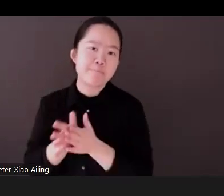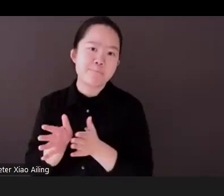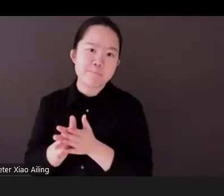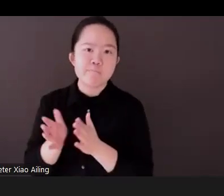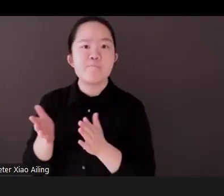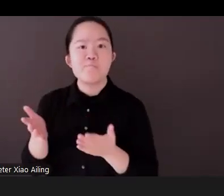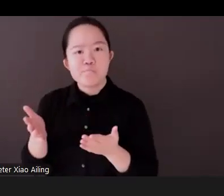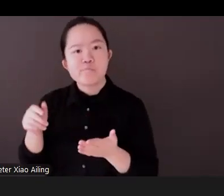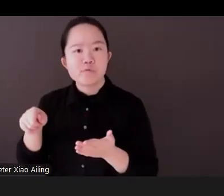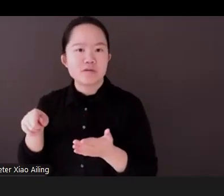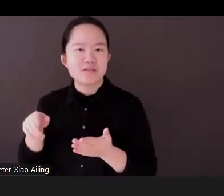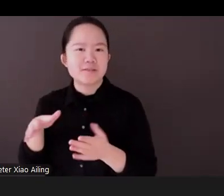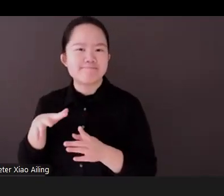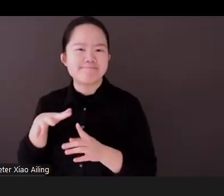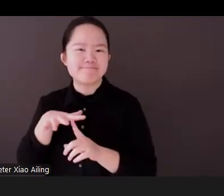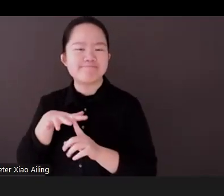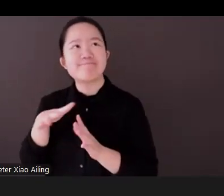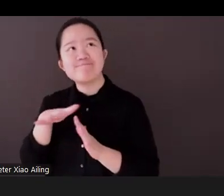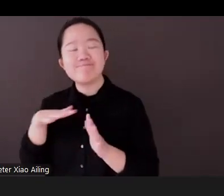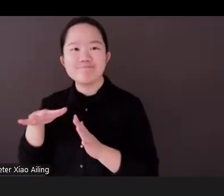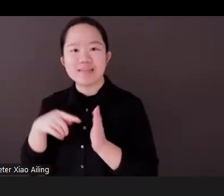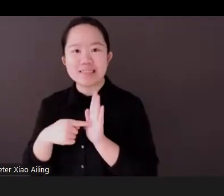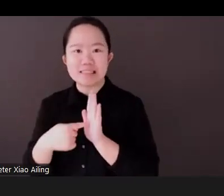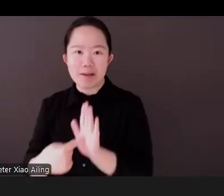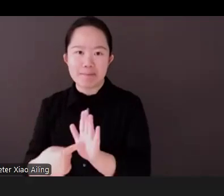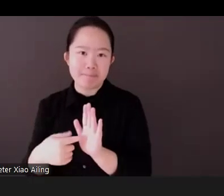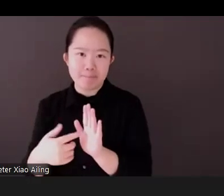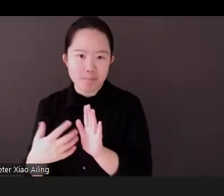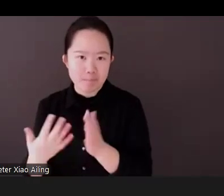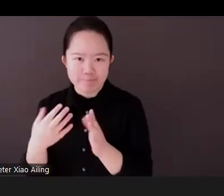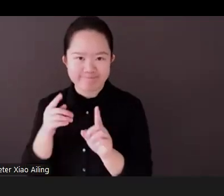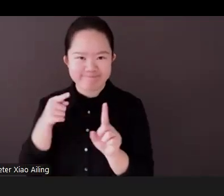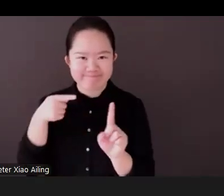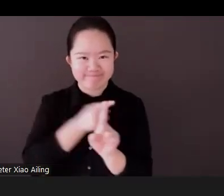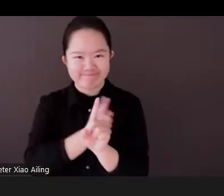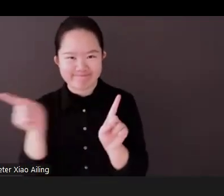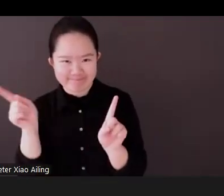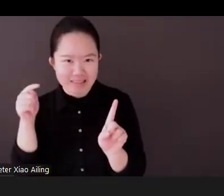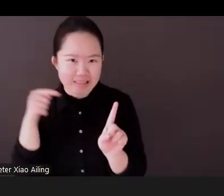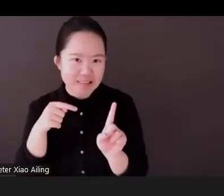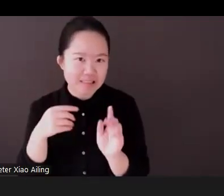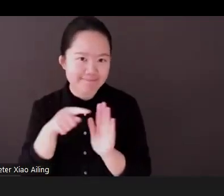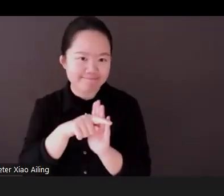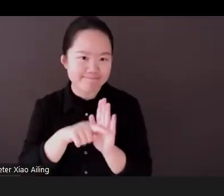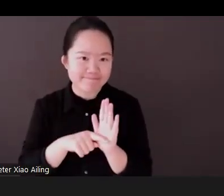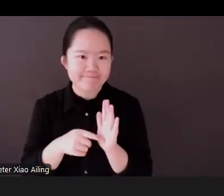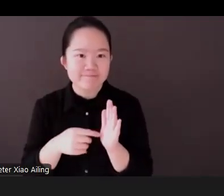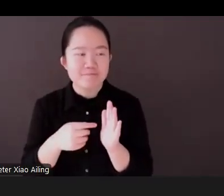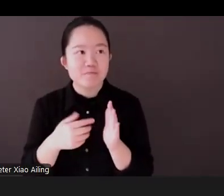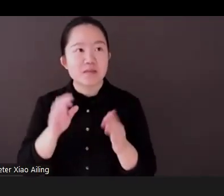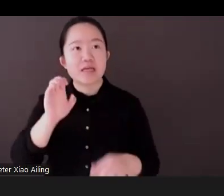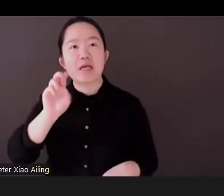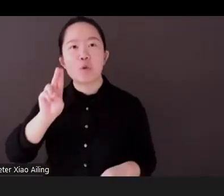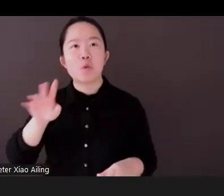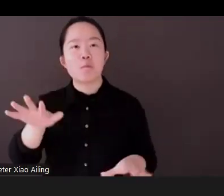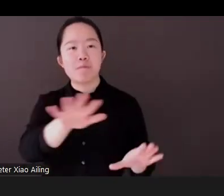of the product from the market, then it will be removed in all parts of the EU market. And in that